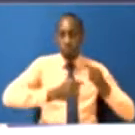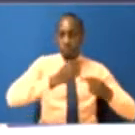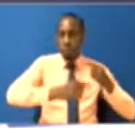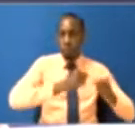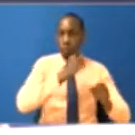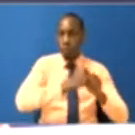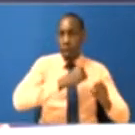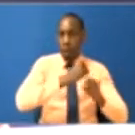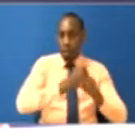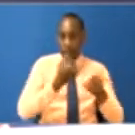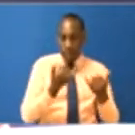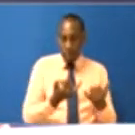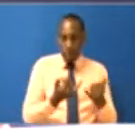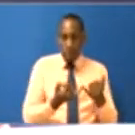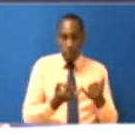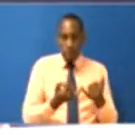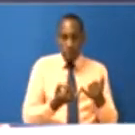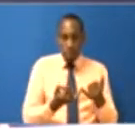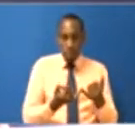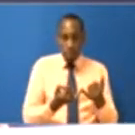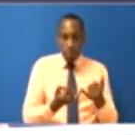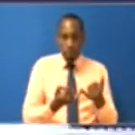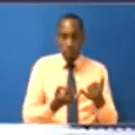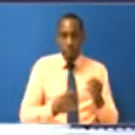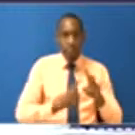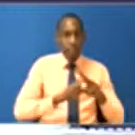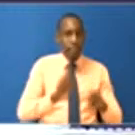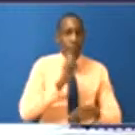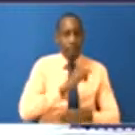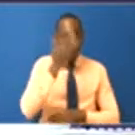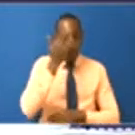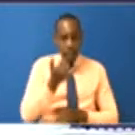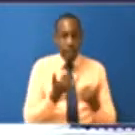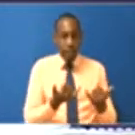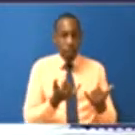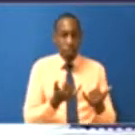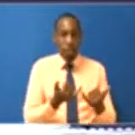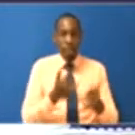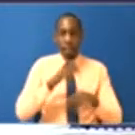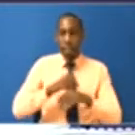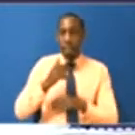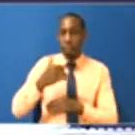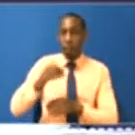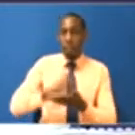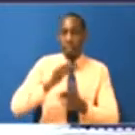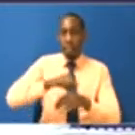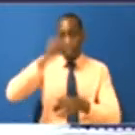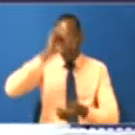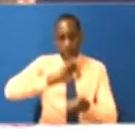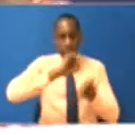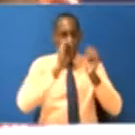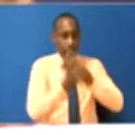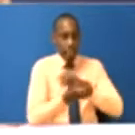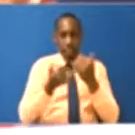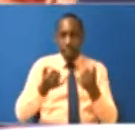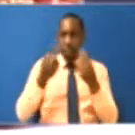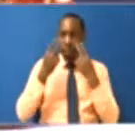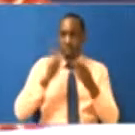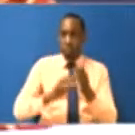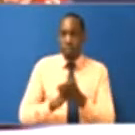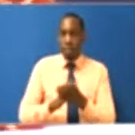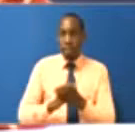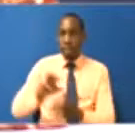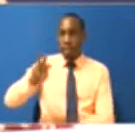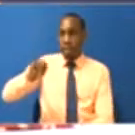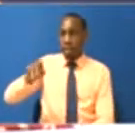with the work that has already happened or work that has already started because then a lot of times when this regime change you then see new